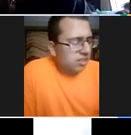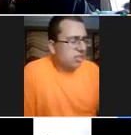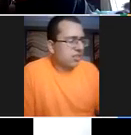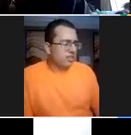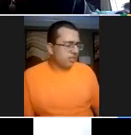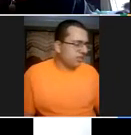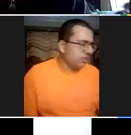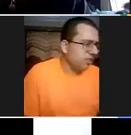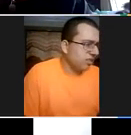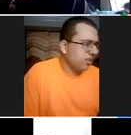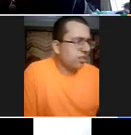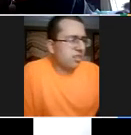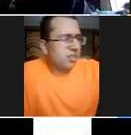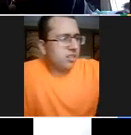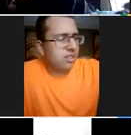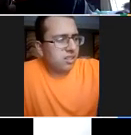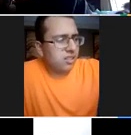at last,